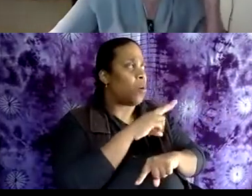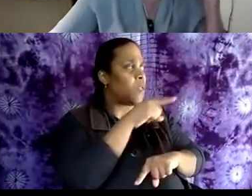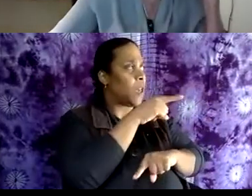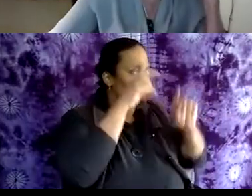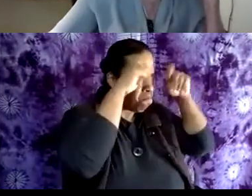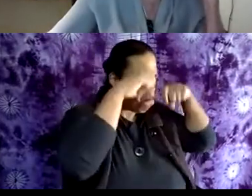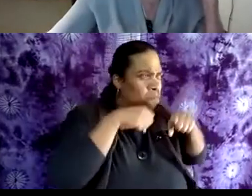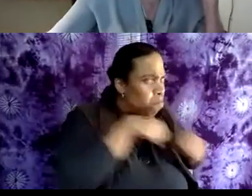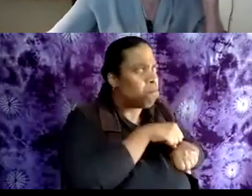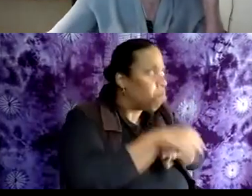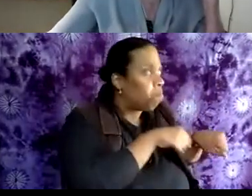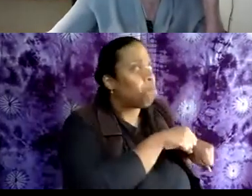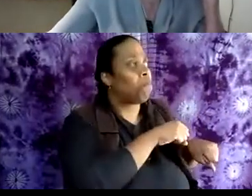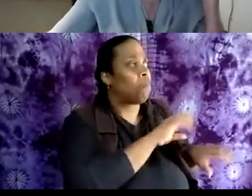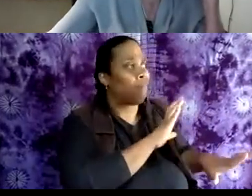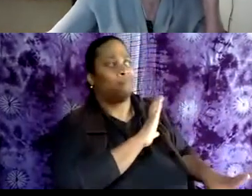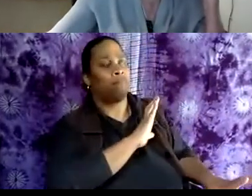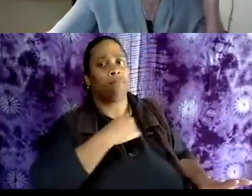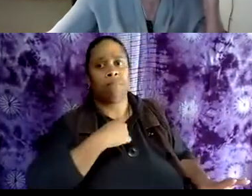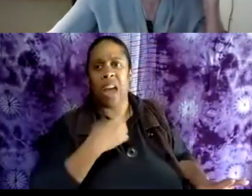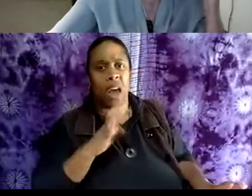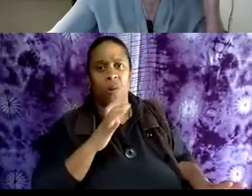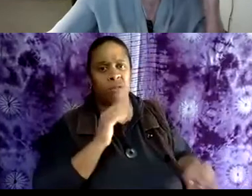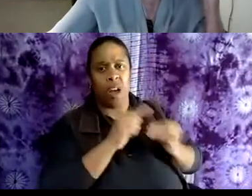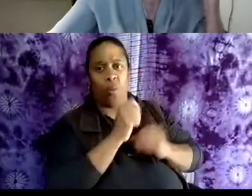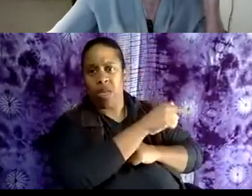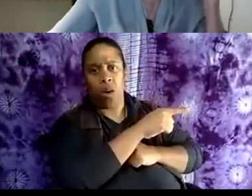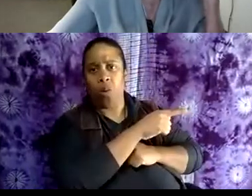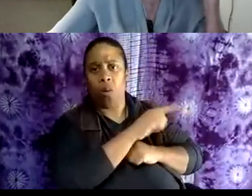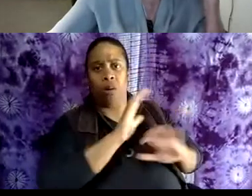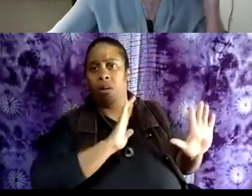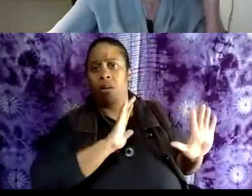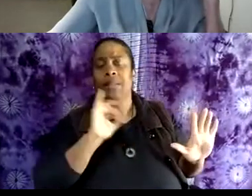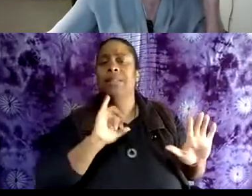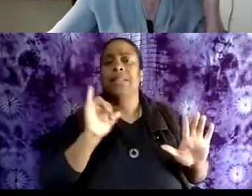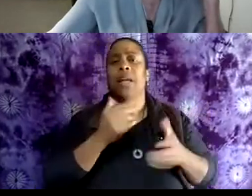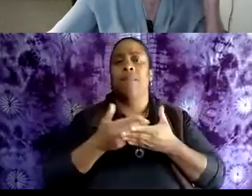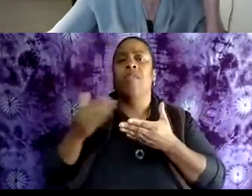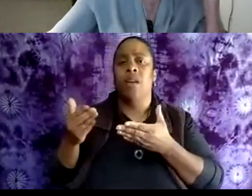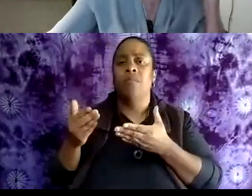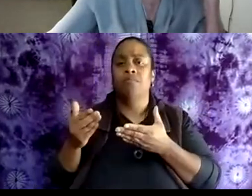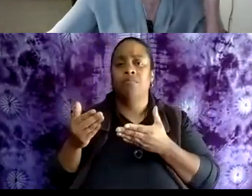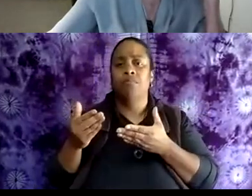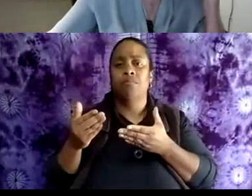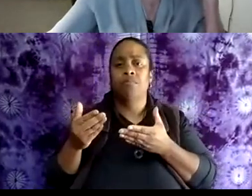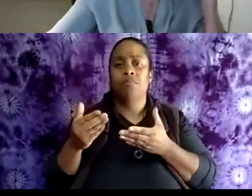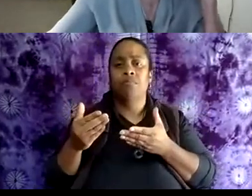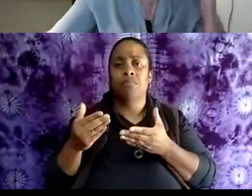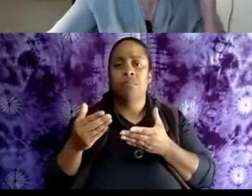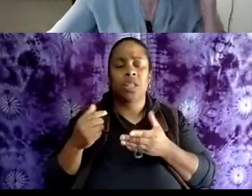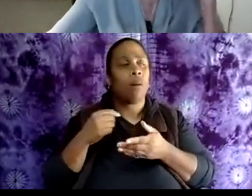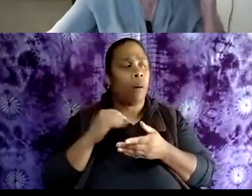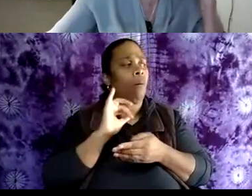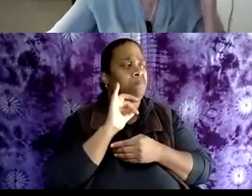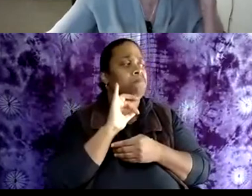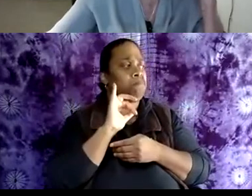like, okay, I don't really want to talk to you. It's just that same kind of thing where it's like, okay, just acknowledge, like, I don't think I